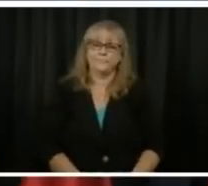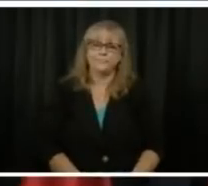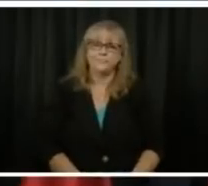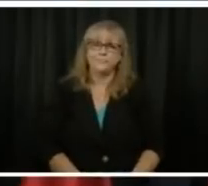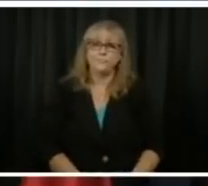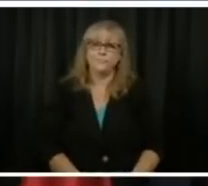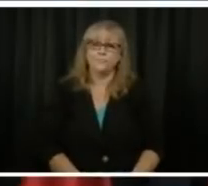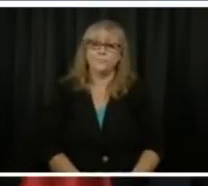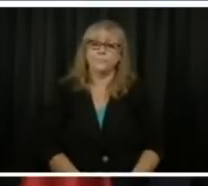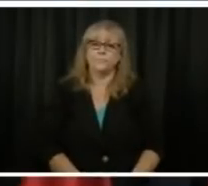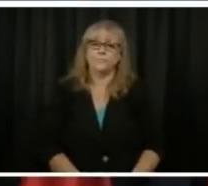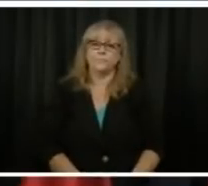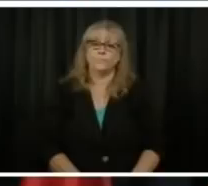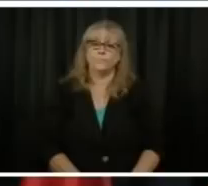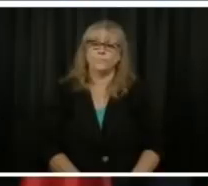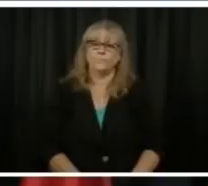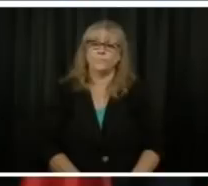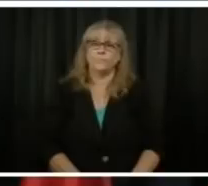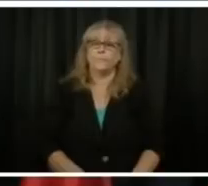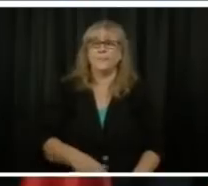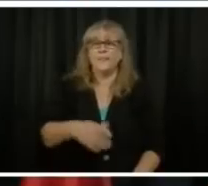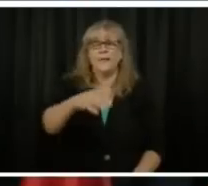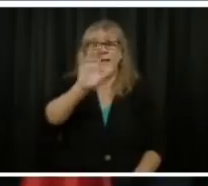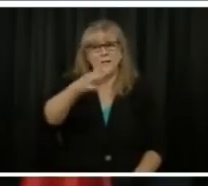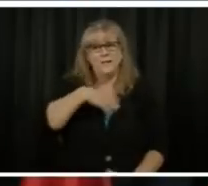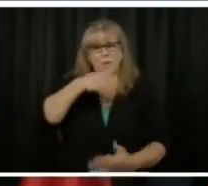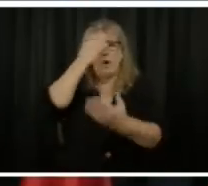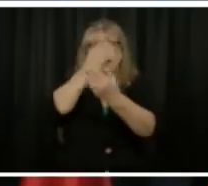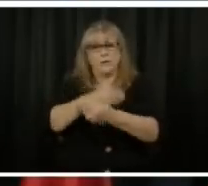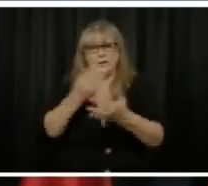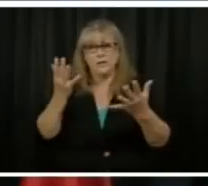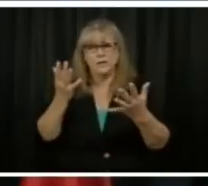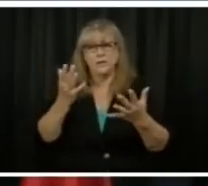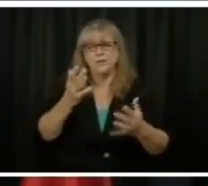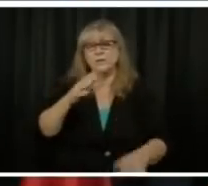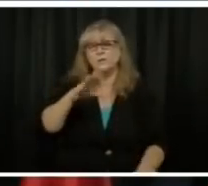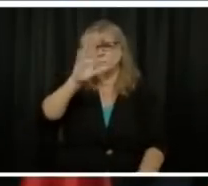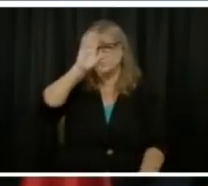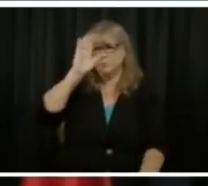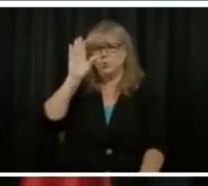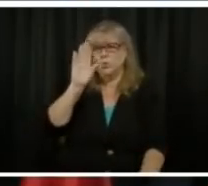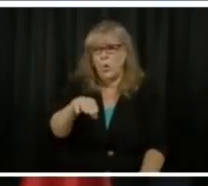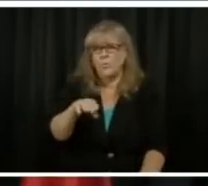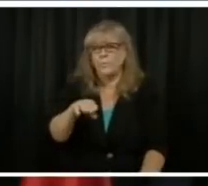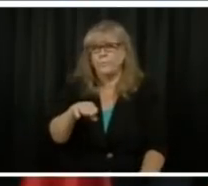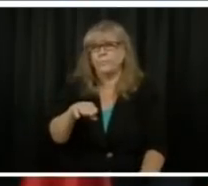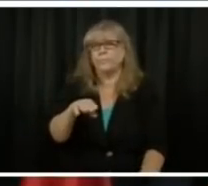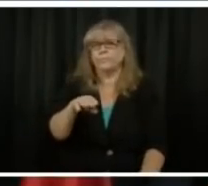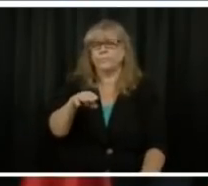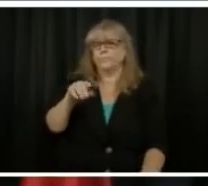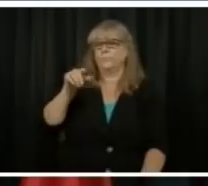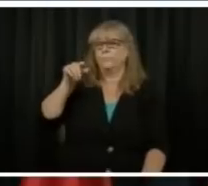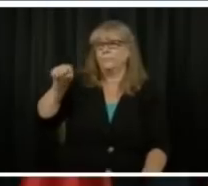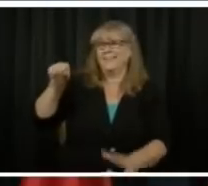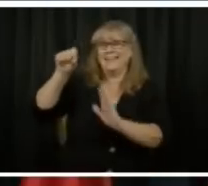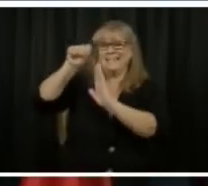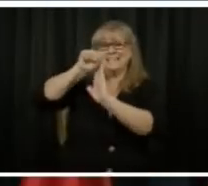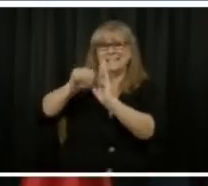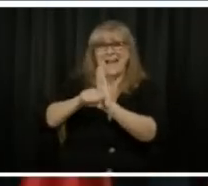And I want to make sure folks know that at home that with the statewide mask guideline, everybody here in this room is wearing a